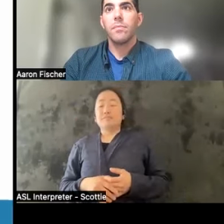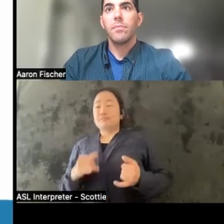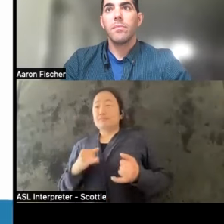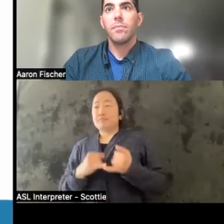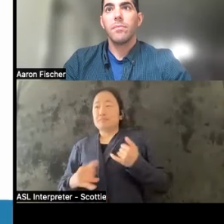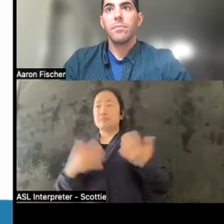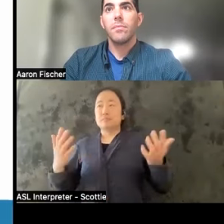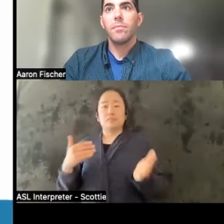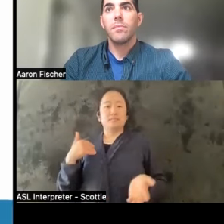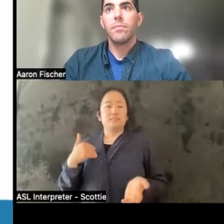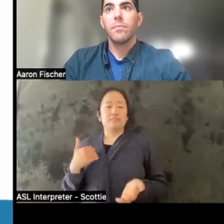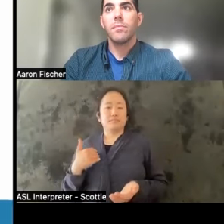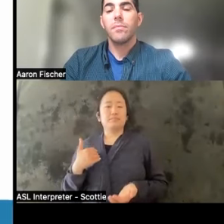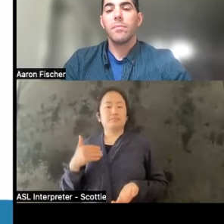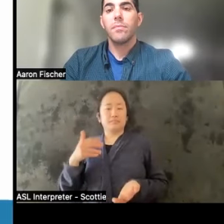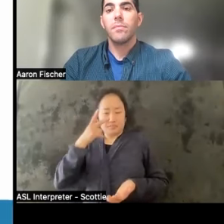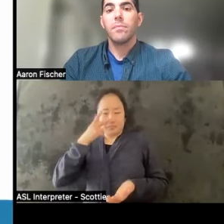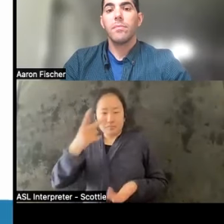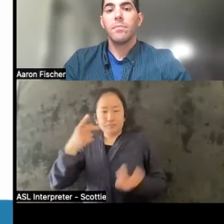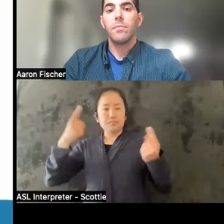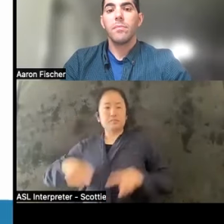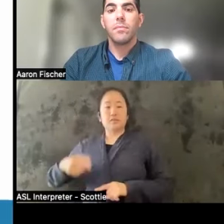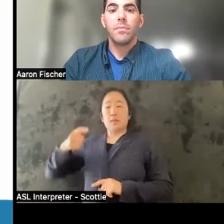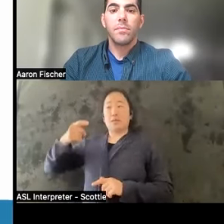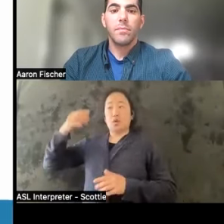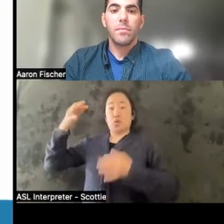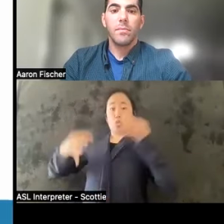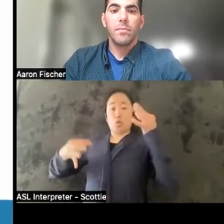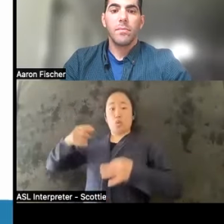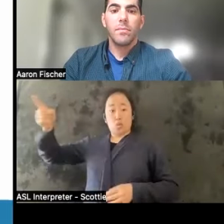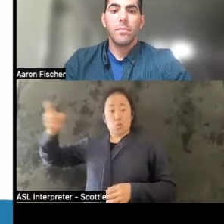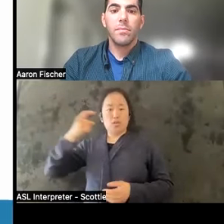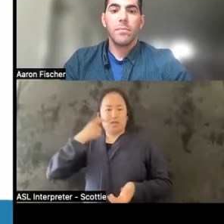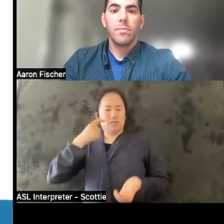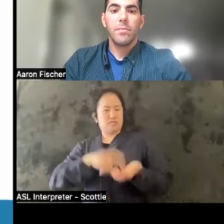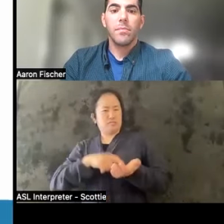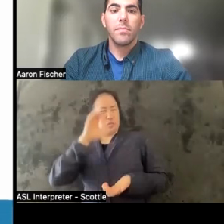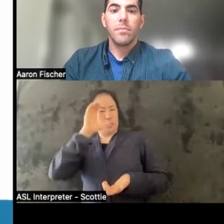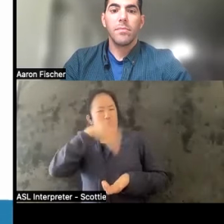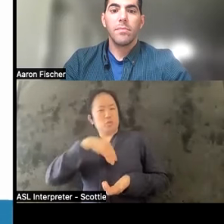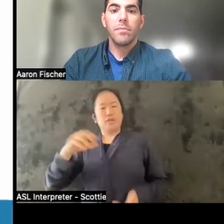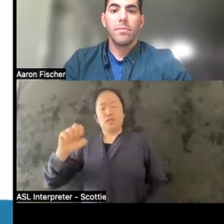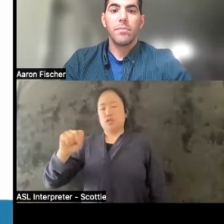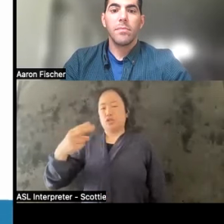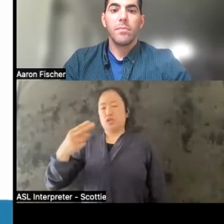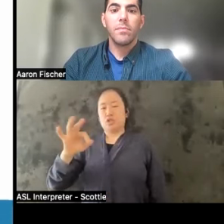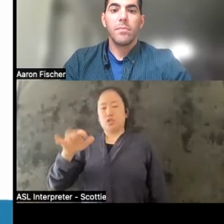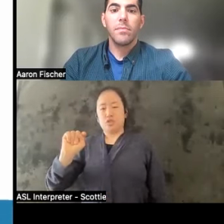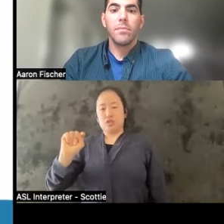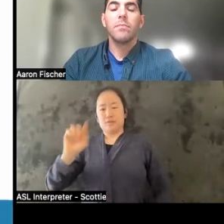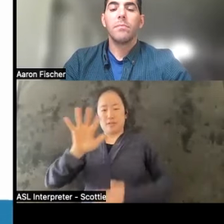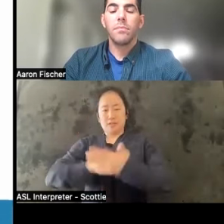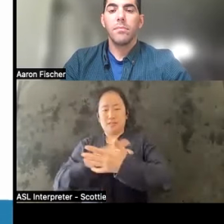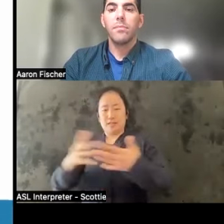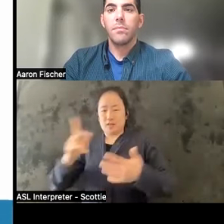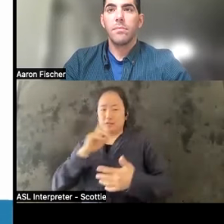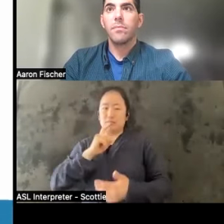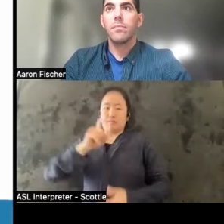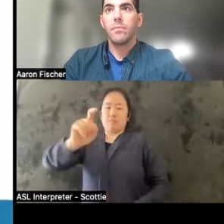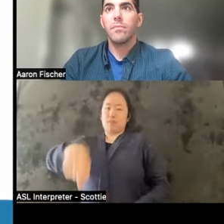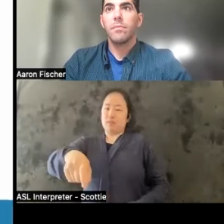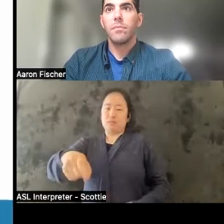have found a particular strange shift schedule to be essential. It strikes me as